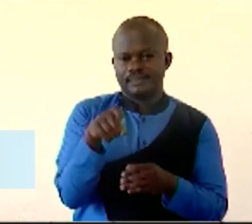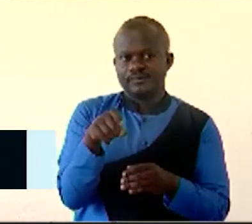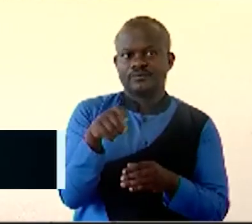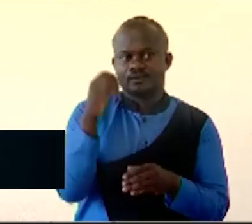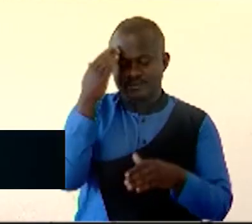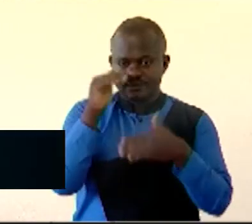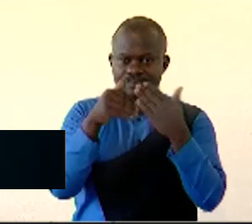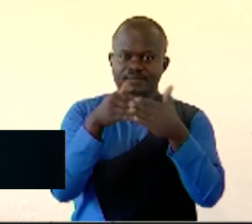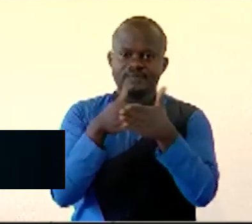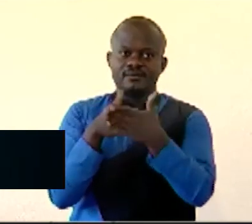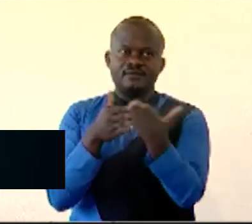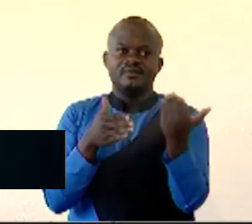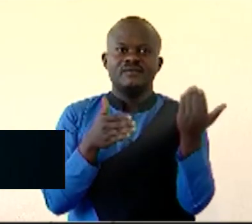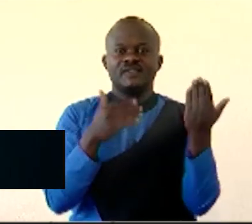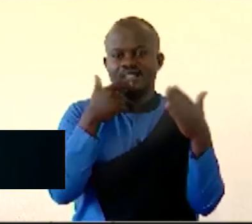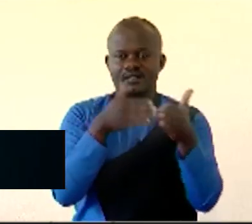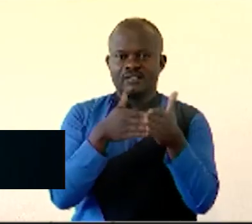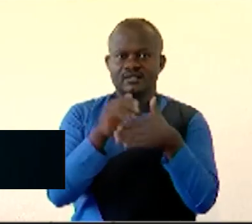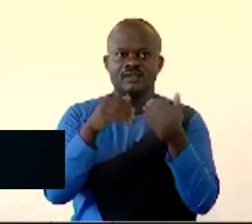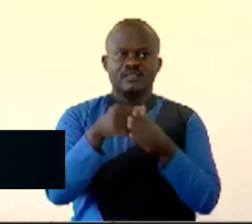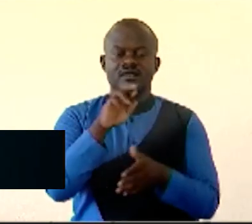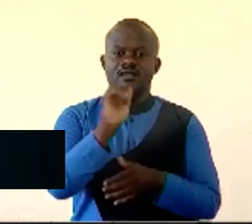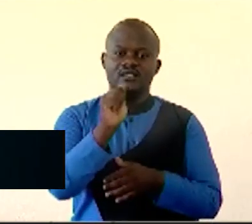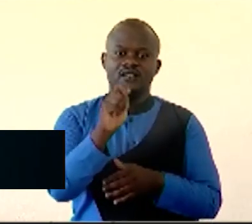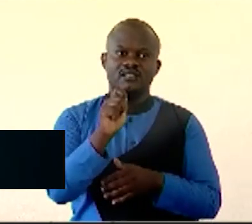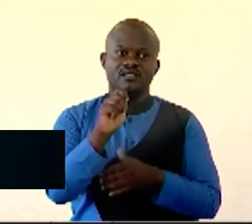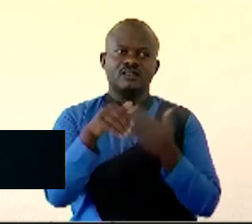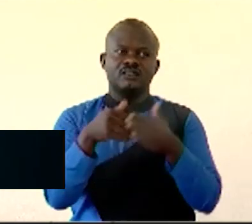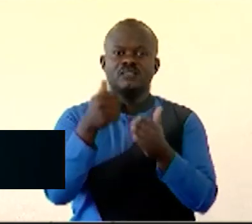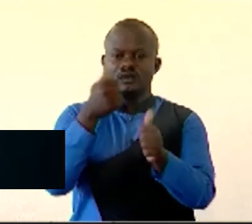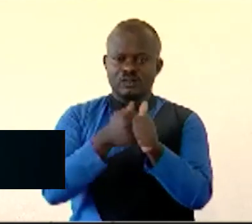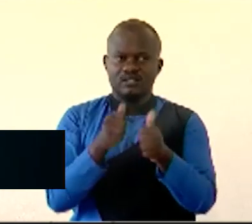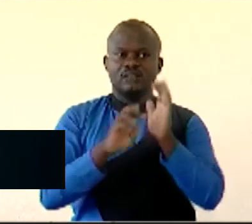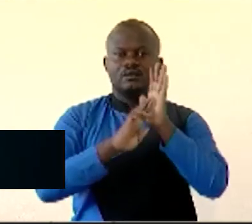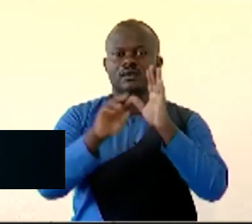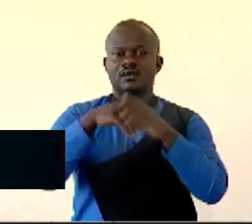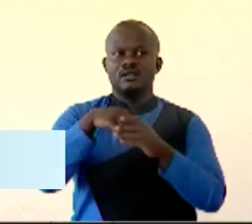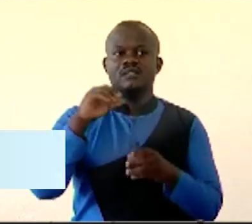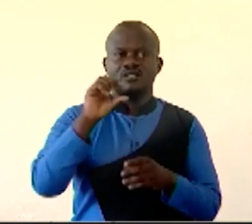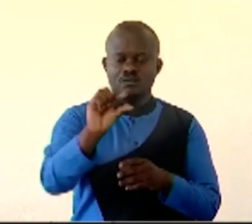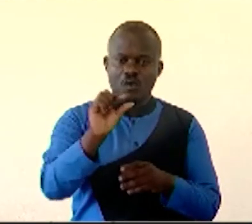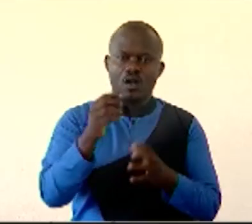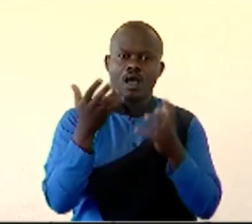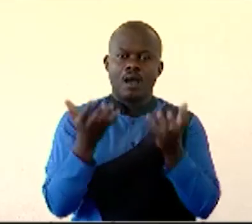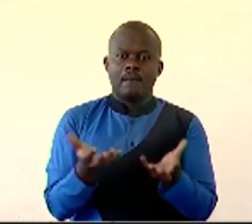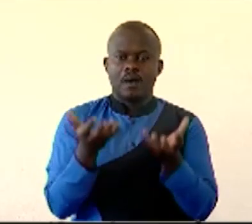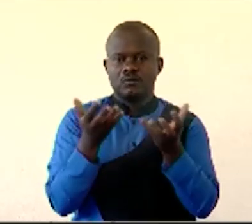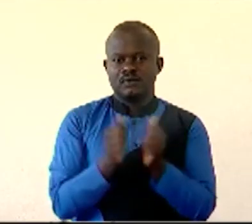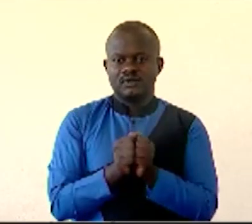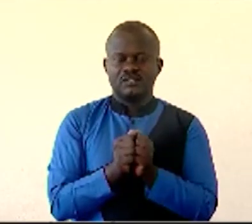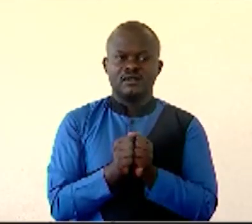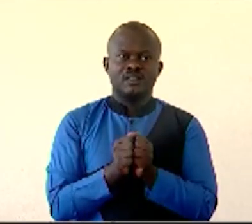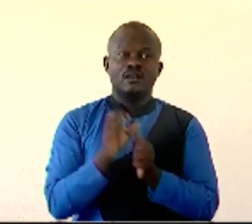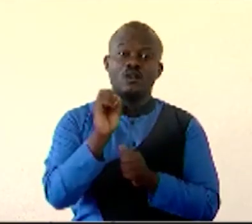the limiting reagent? The limiting reagent is that one which is present in a smaller amount.